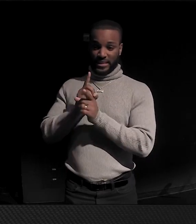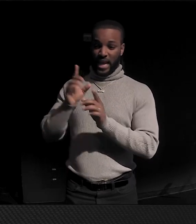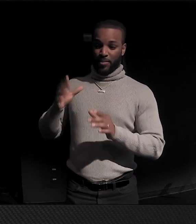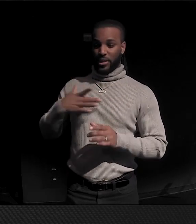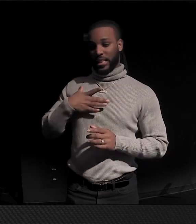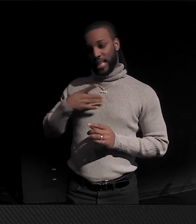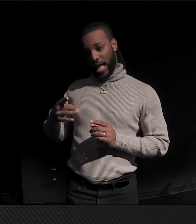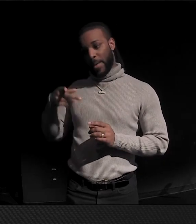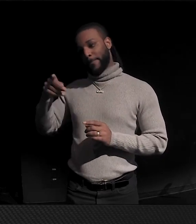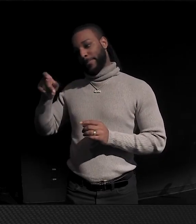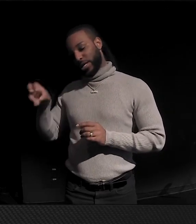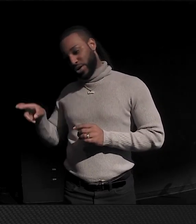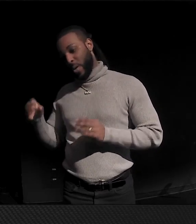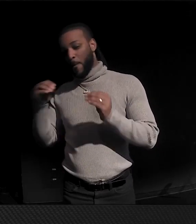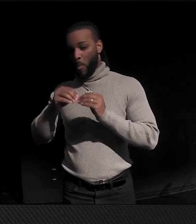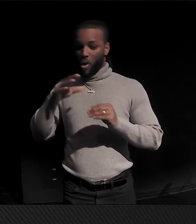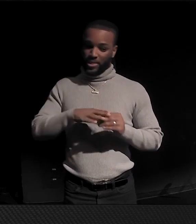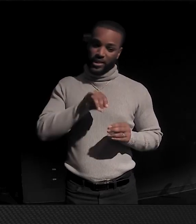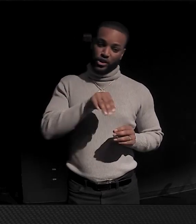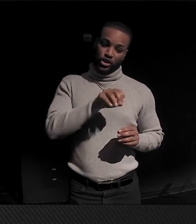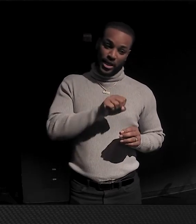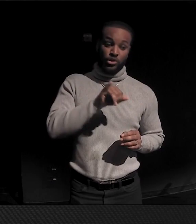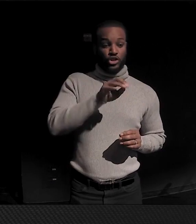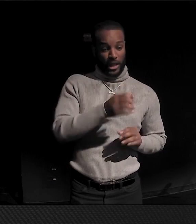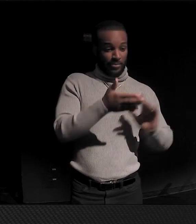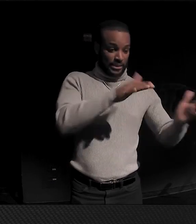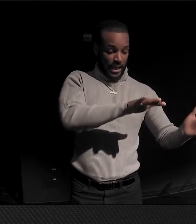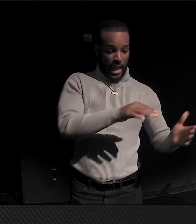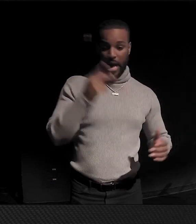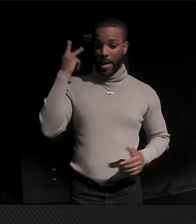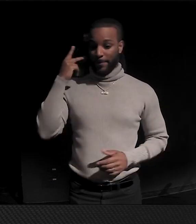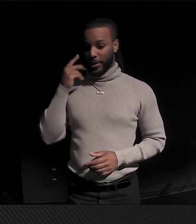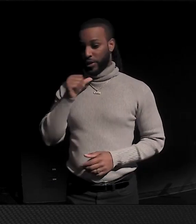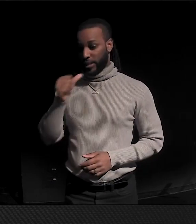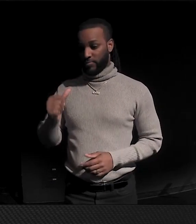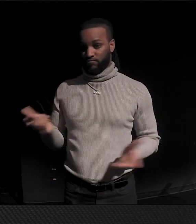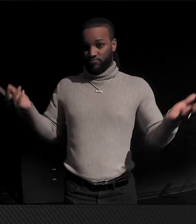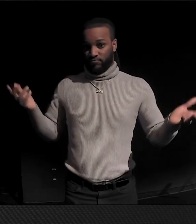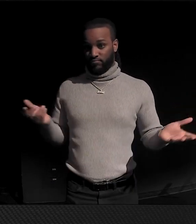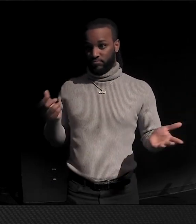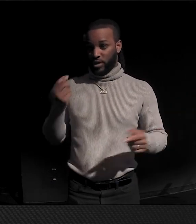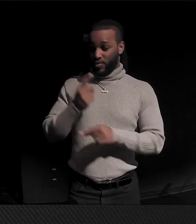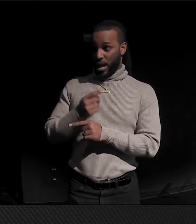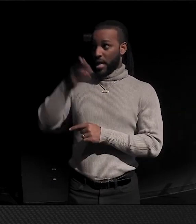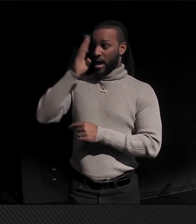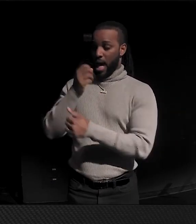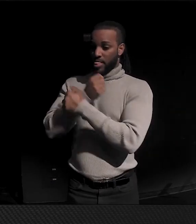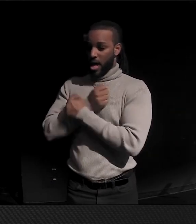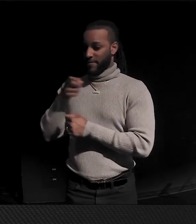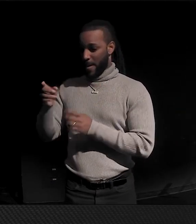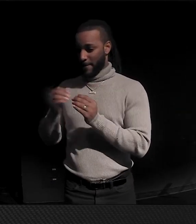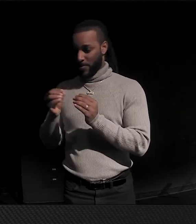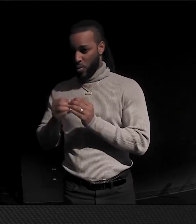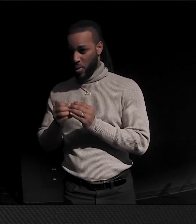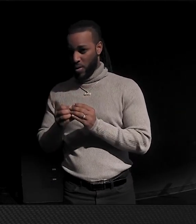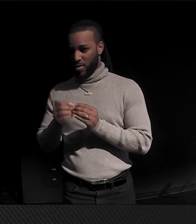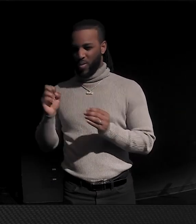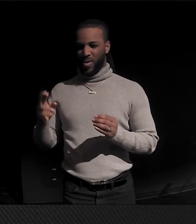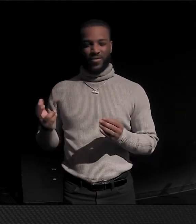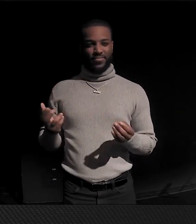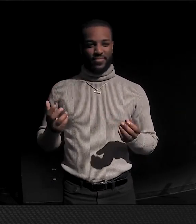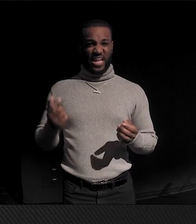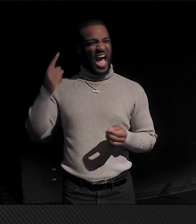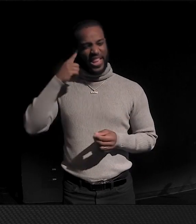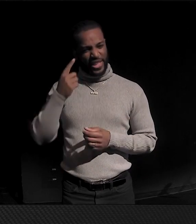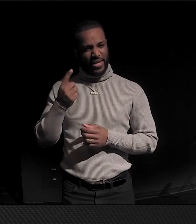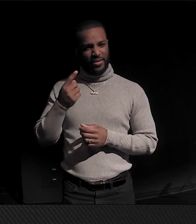prayed harder for Peter than James. Is that how it worked? Right? Like they prayed hard for Peter, he got out. They didn't pray hard for James. I think they